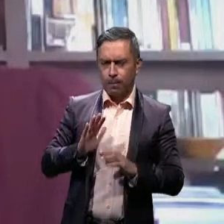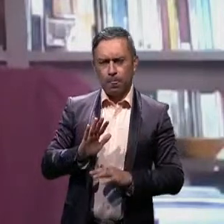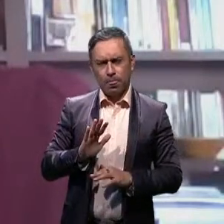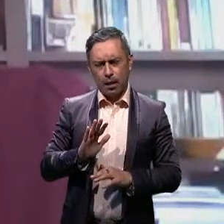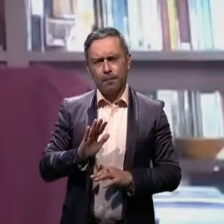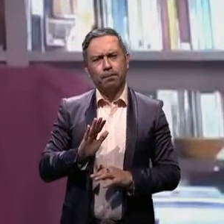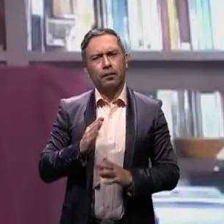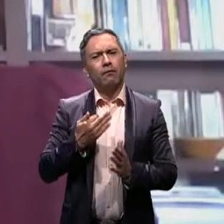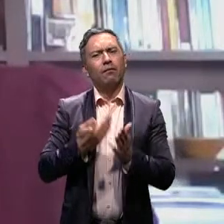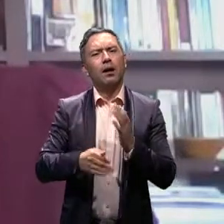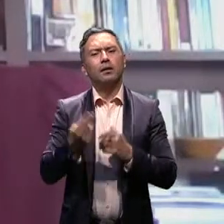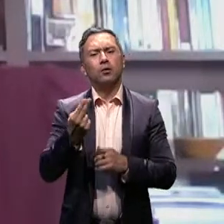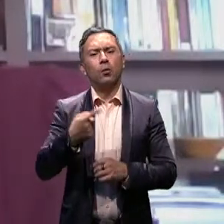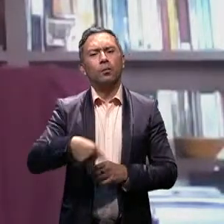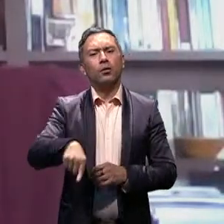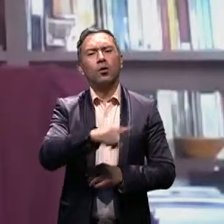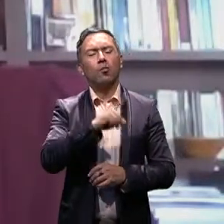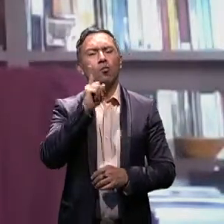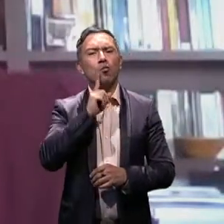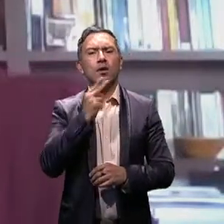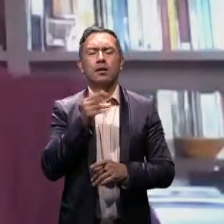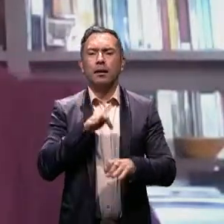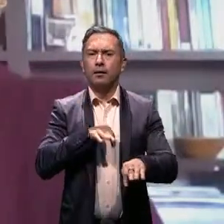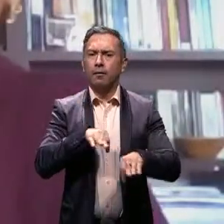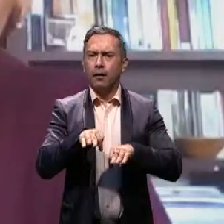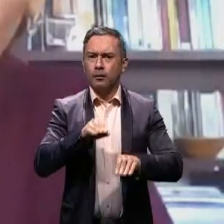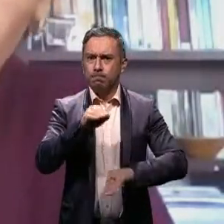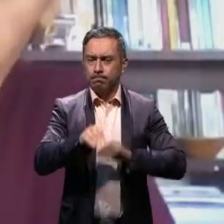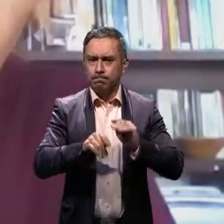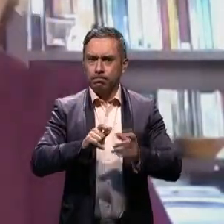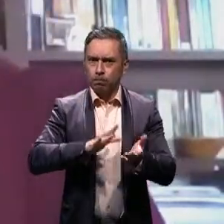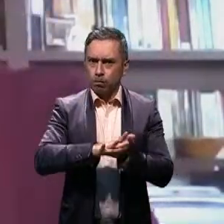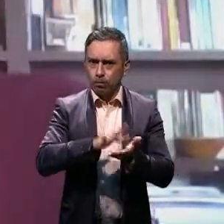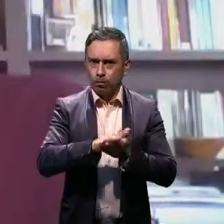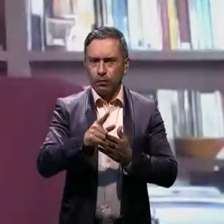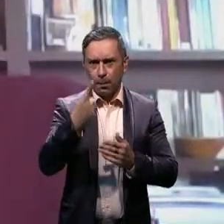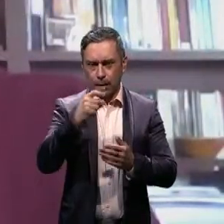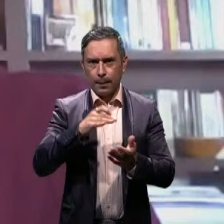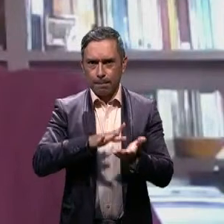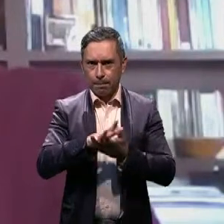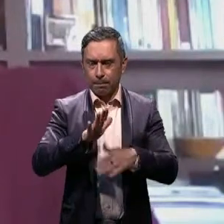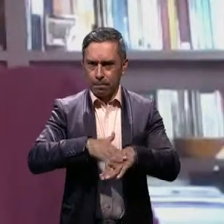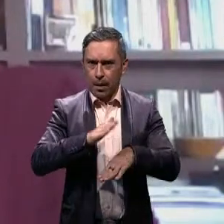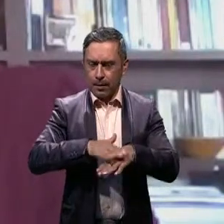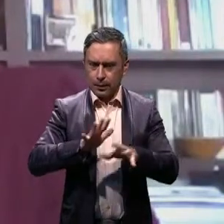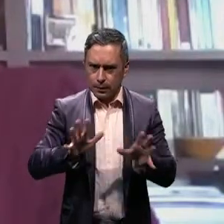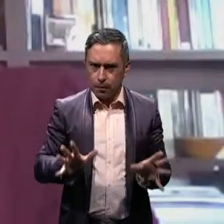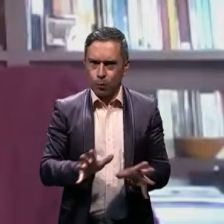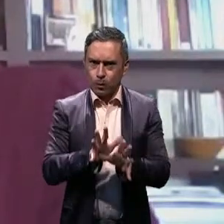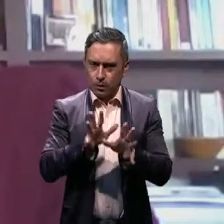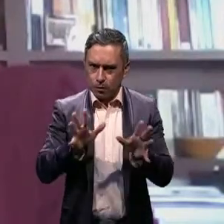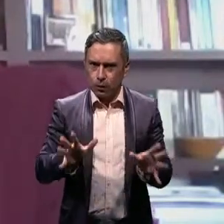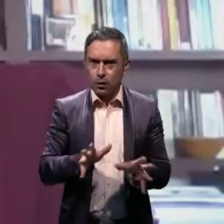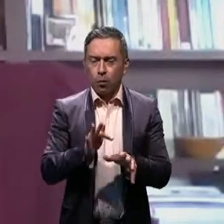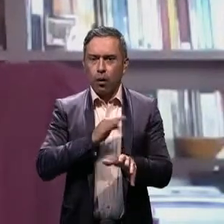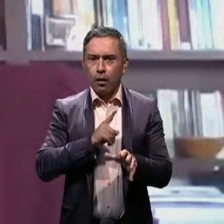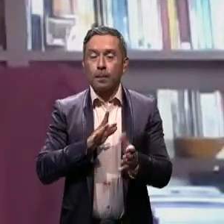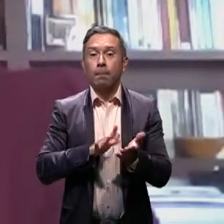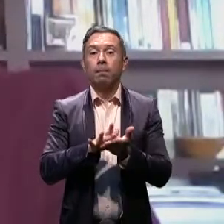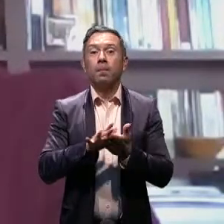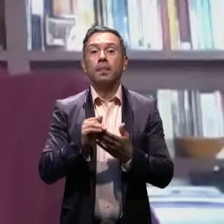work with all women in support and to promote their